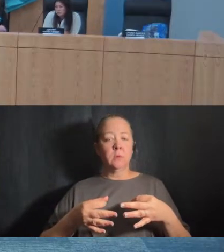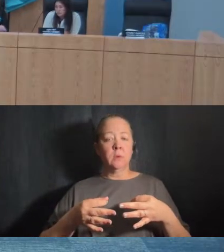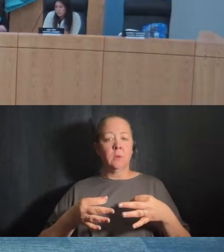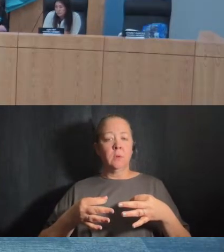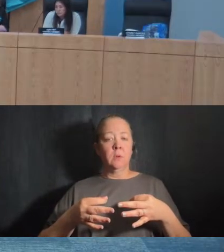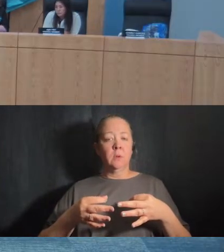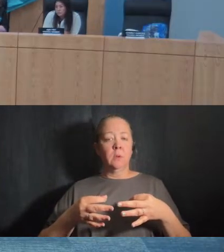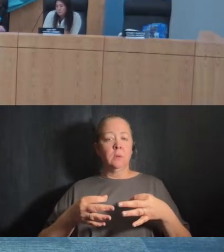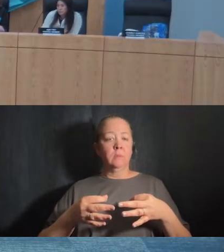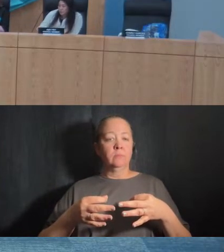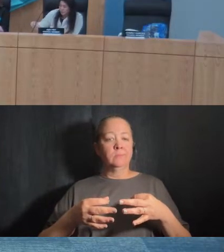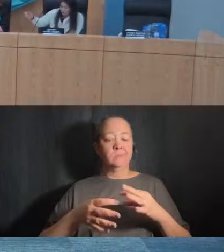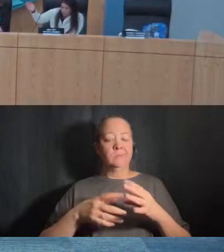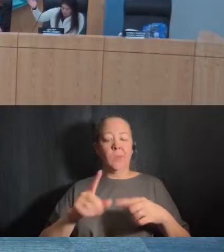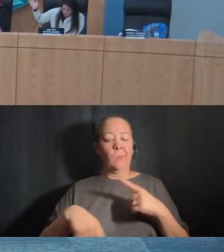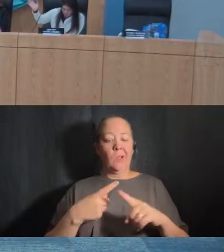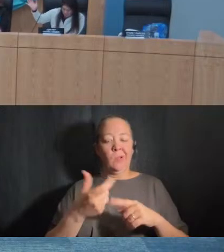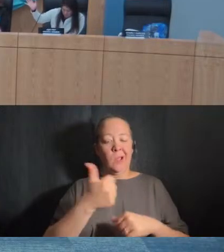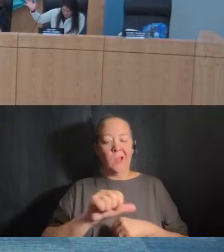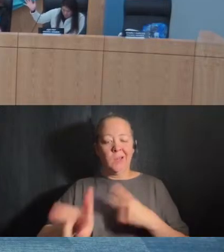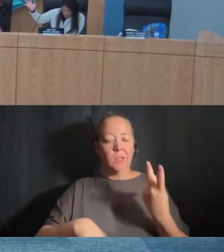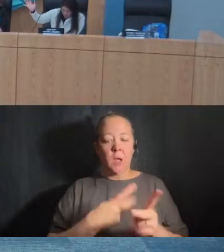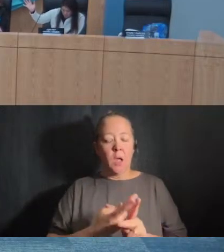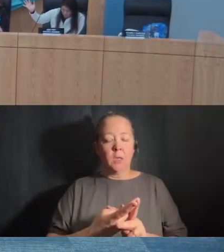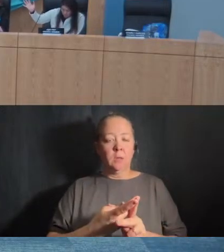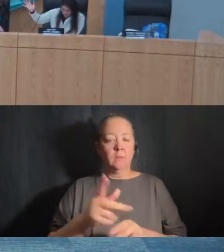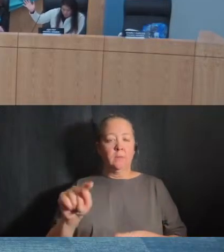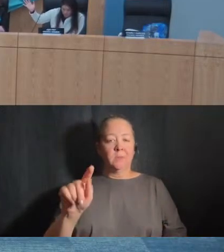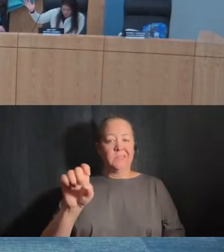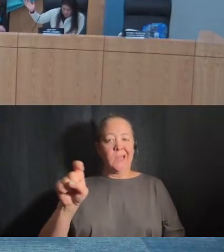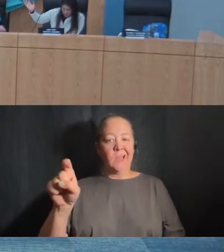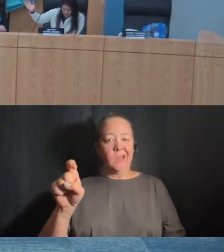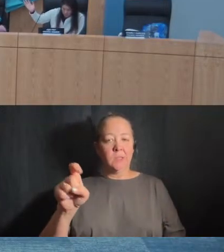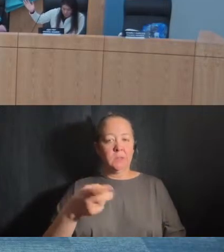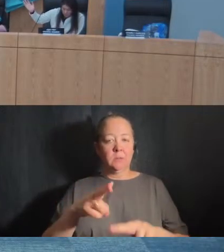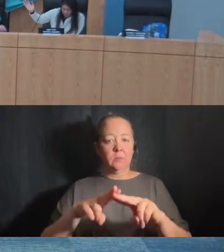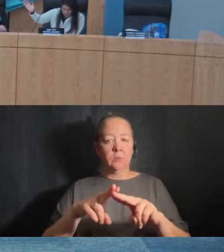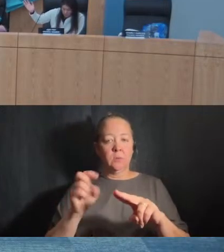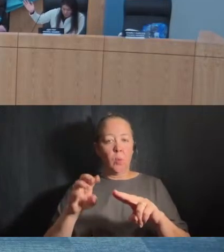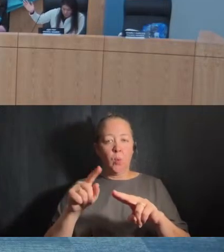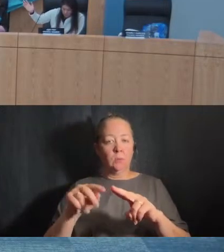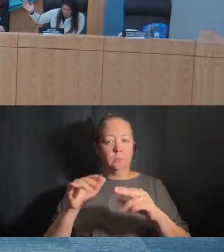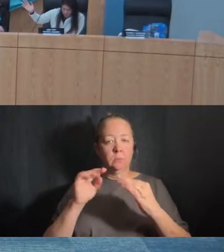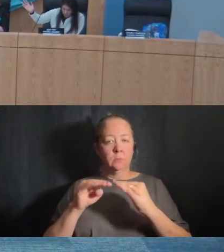any type of tax increase or staying the same. I owe that to my neighbors to do that.